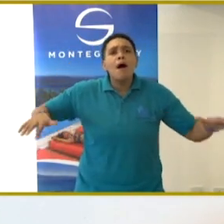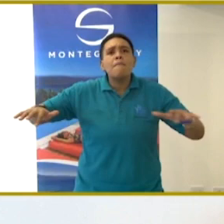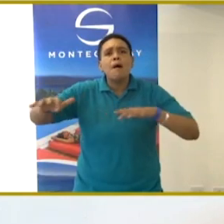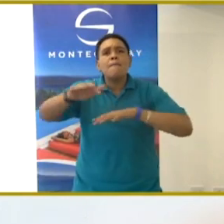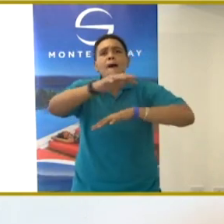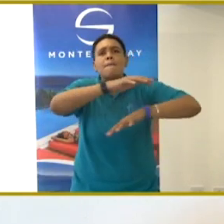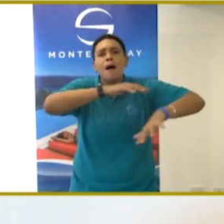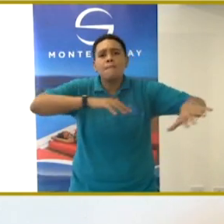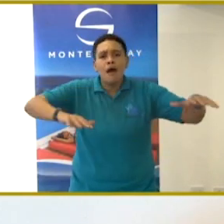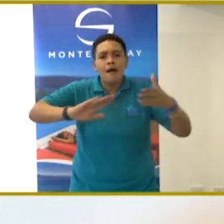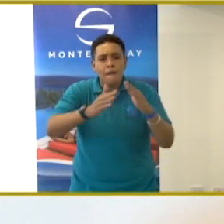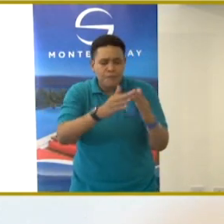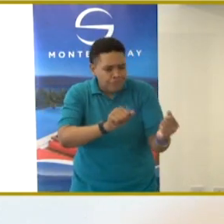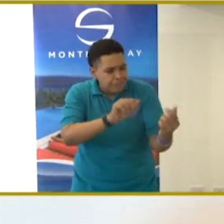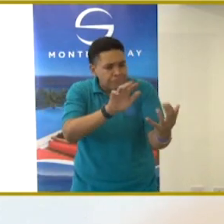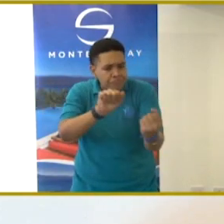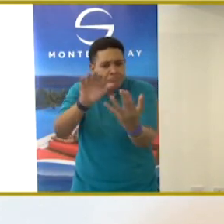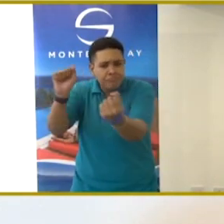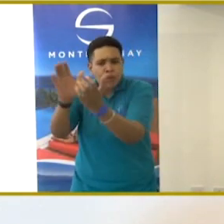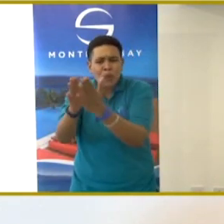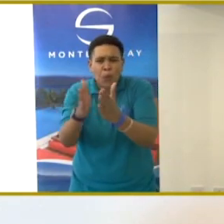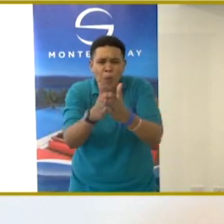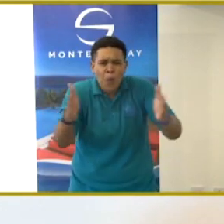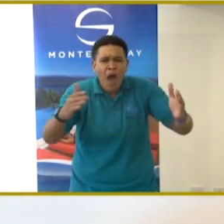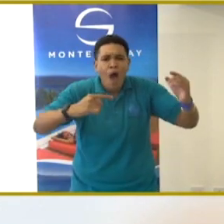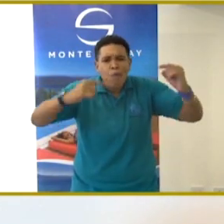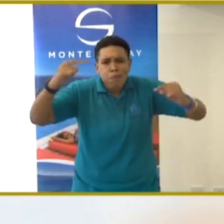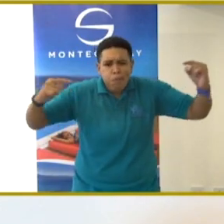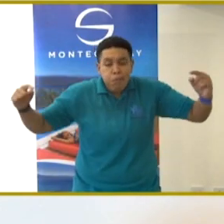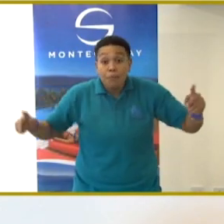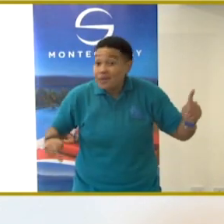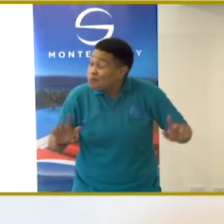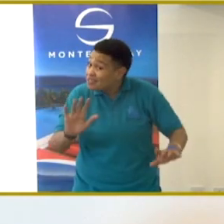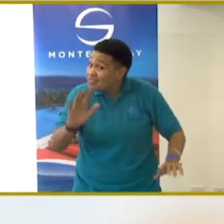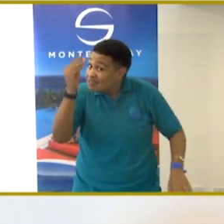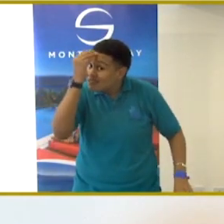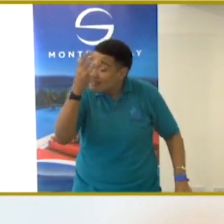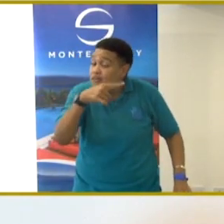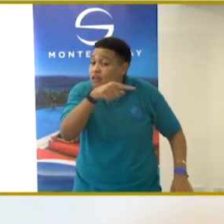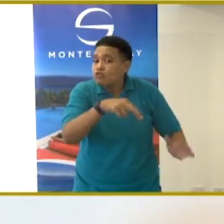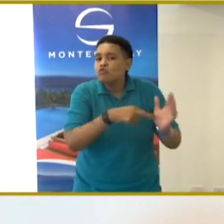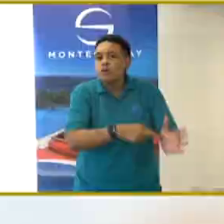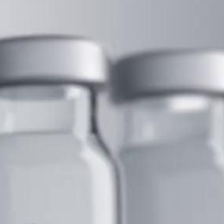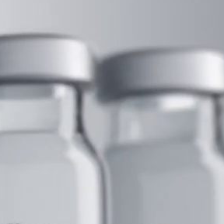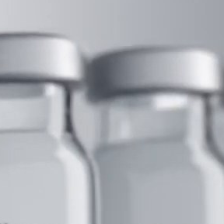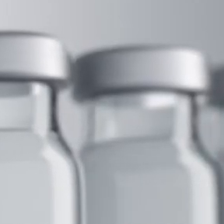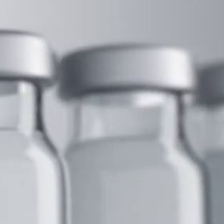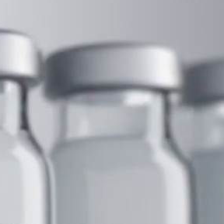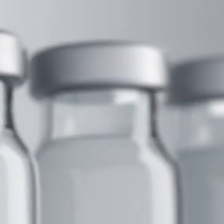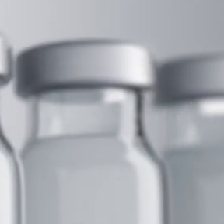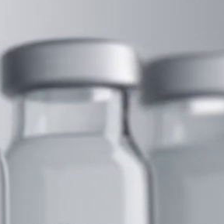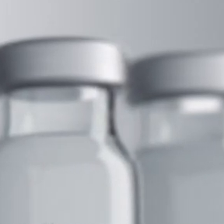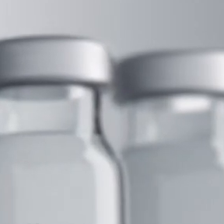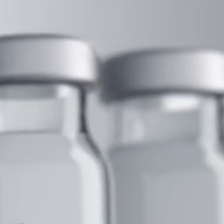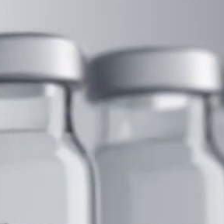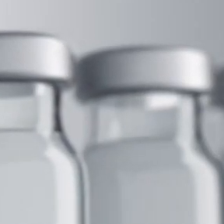communities, interfacing with a wide cross-section of the population. They would represent a risk.